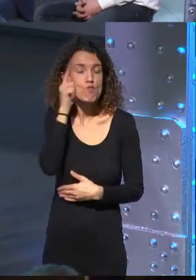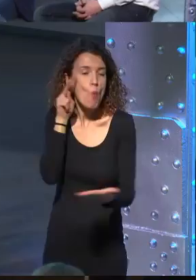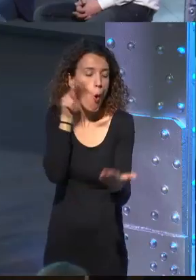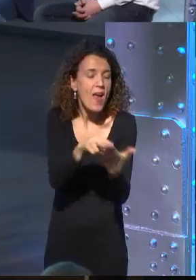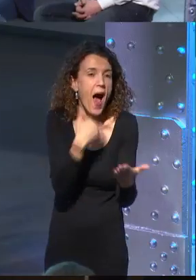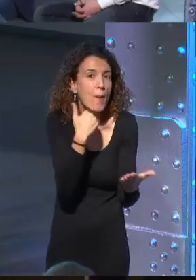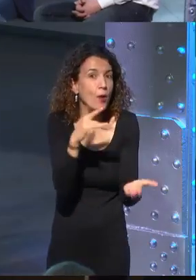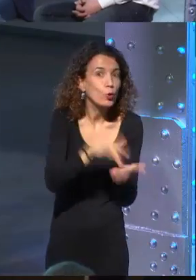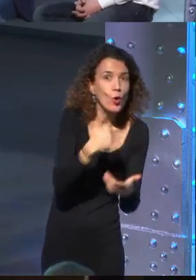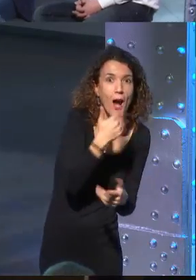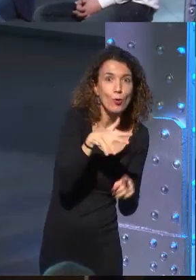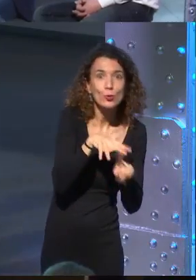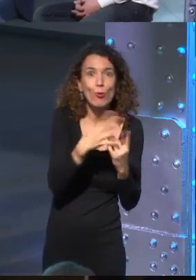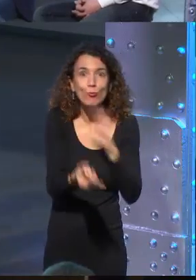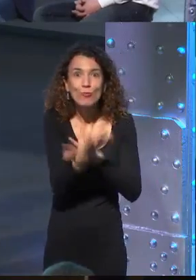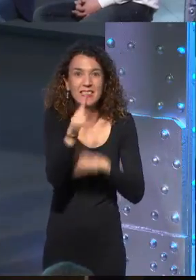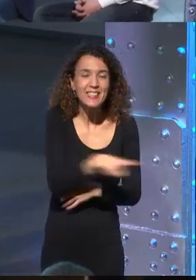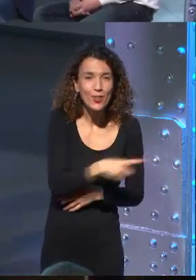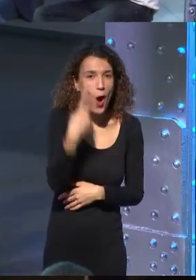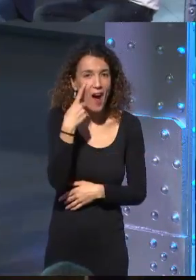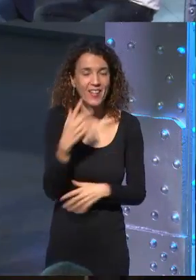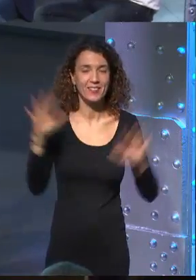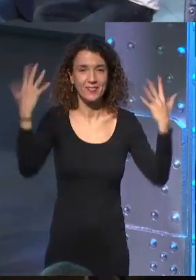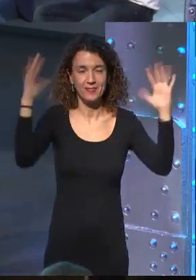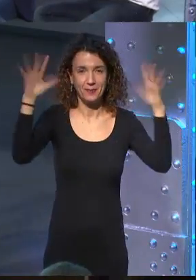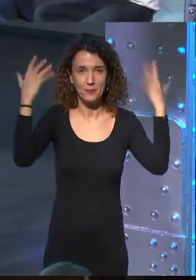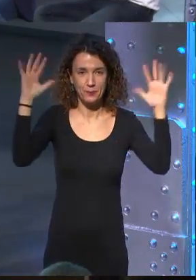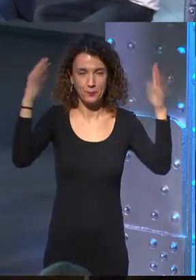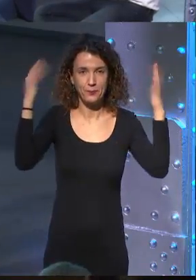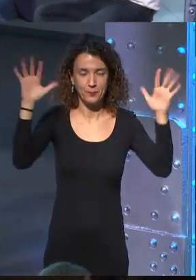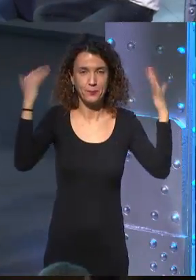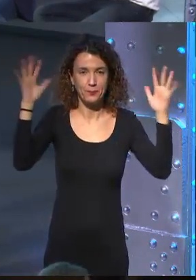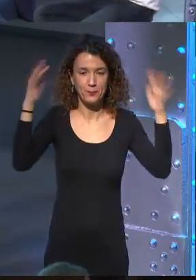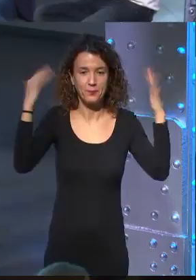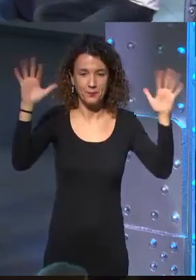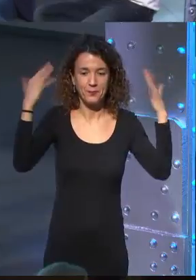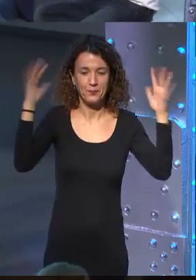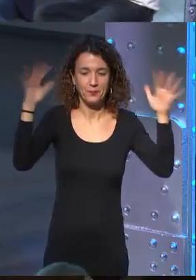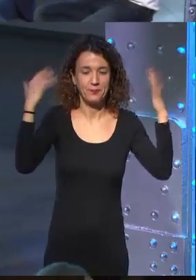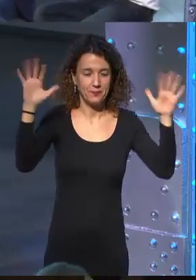been talking for over an hour and I want to check my smartphone right now to see what's going on in the world.